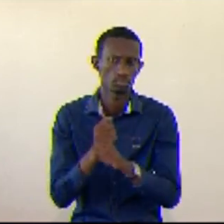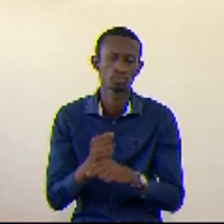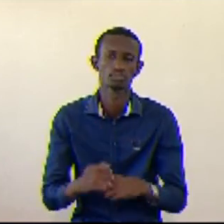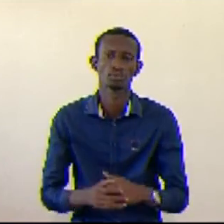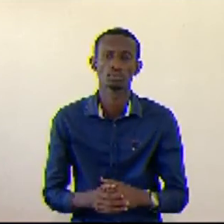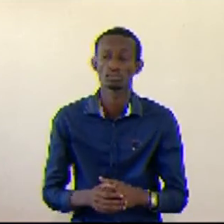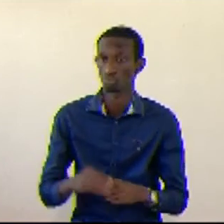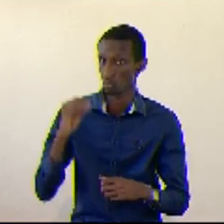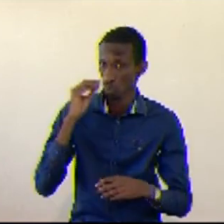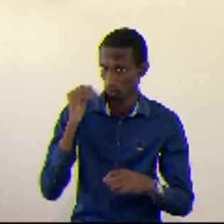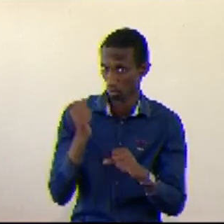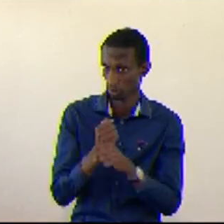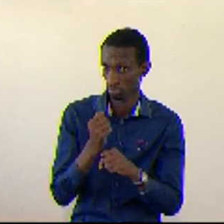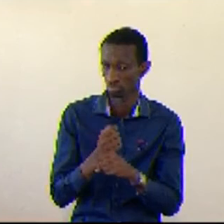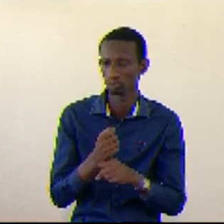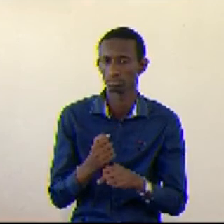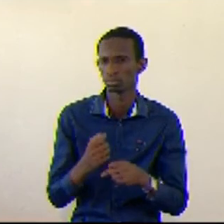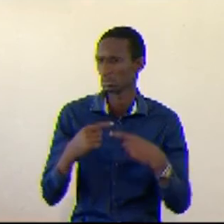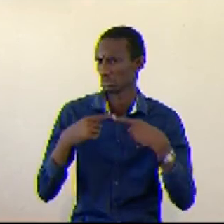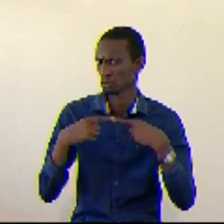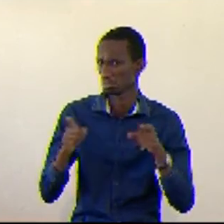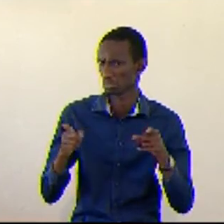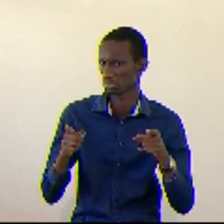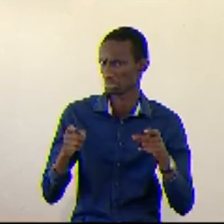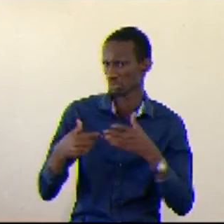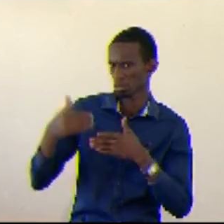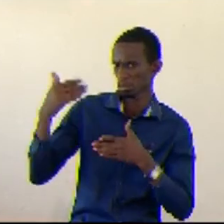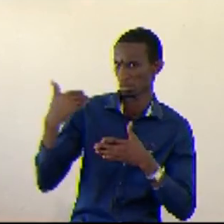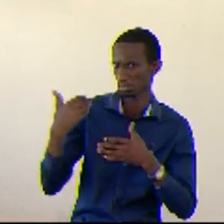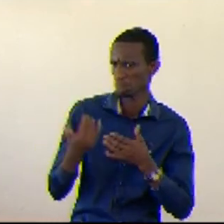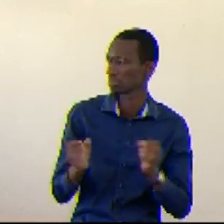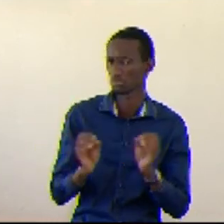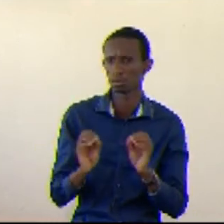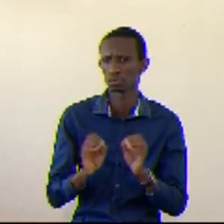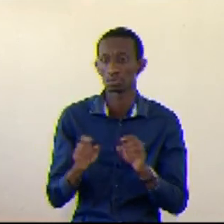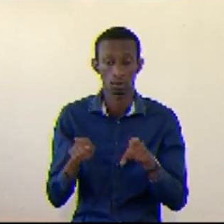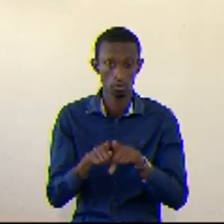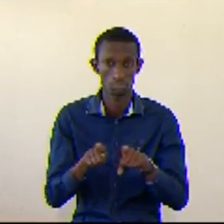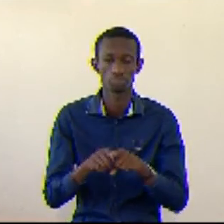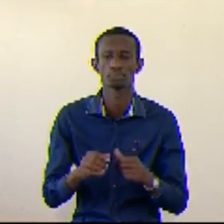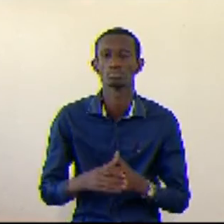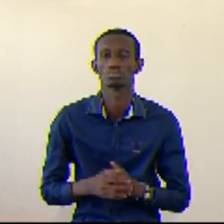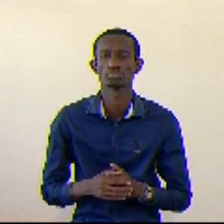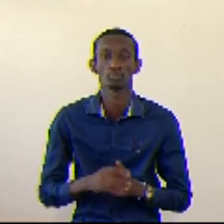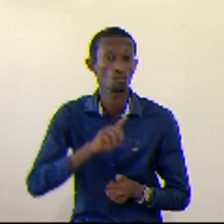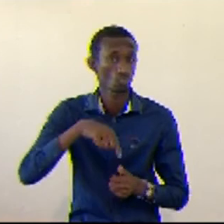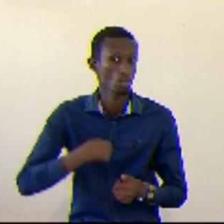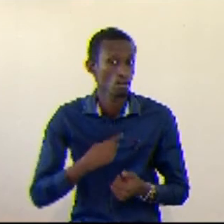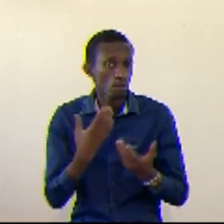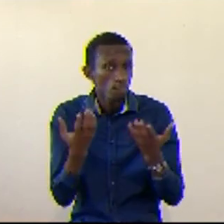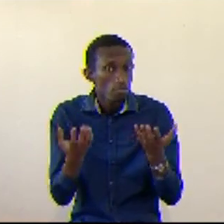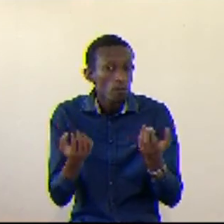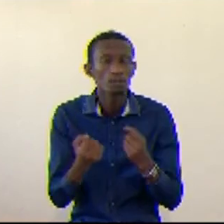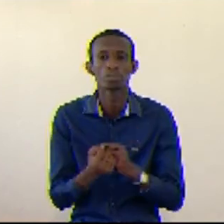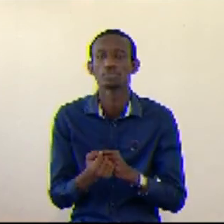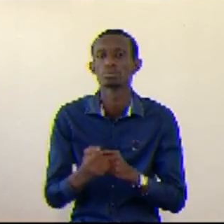The homework is no different from what we did here. We have our